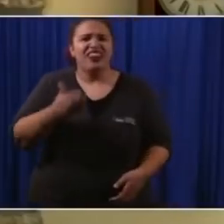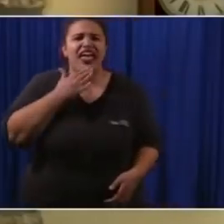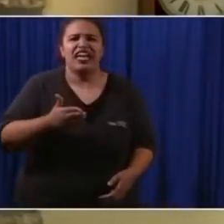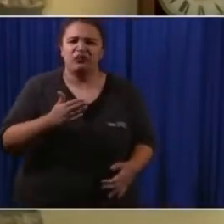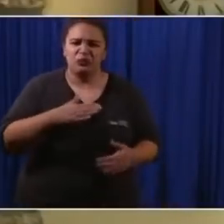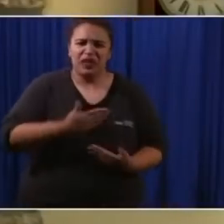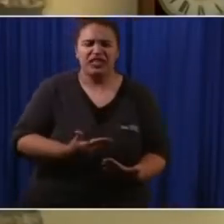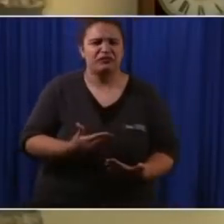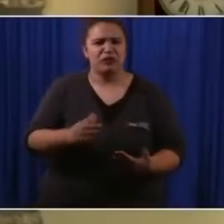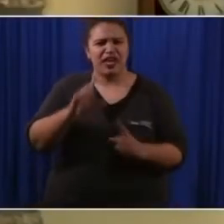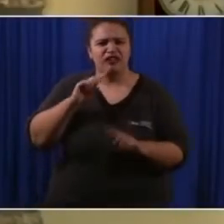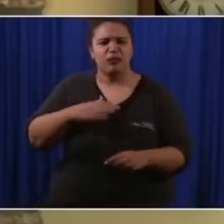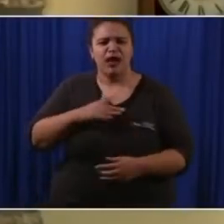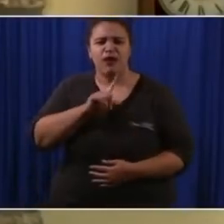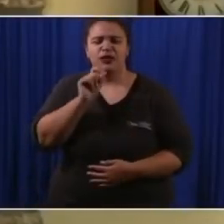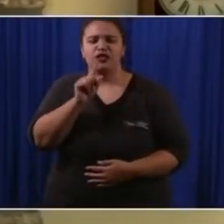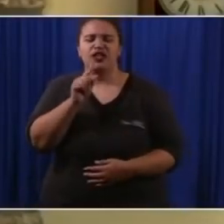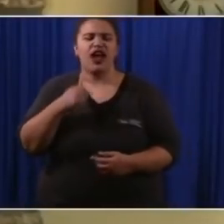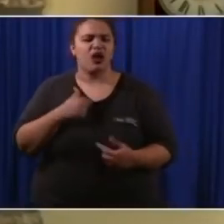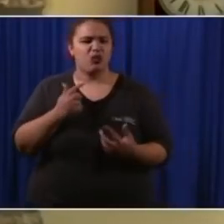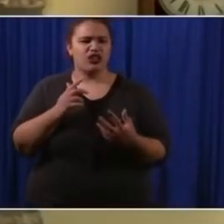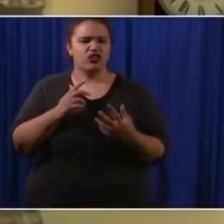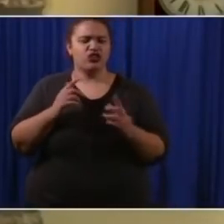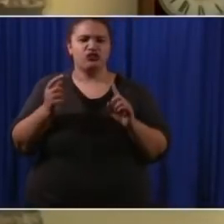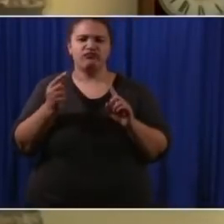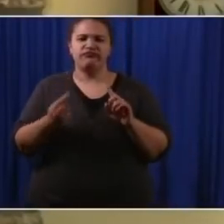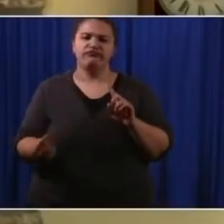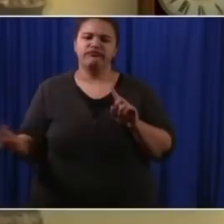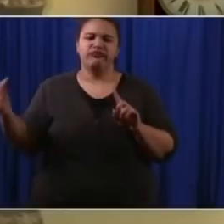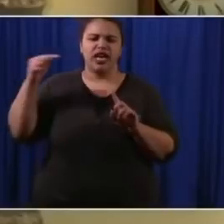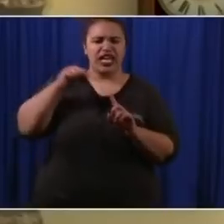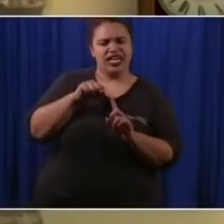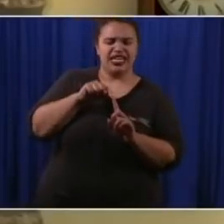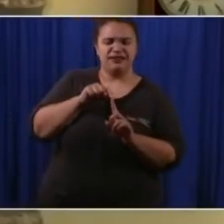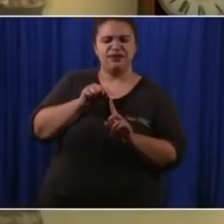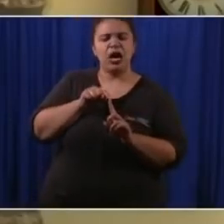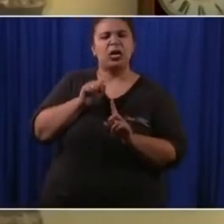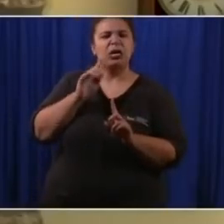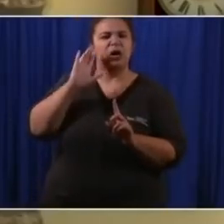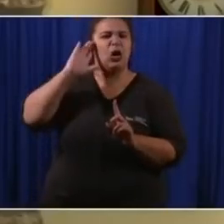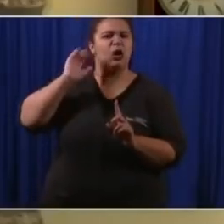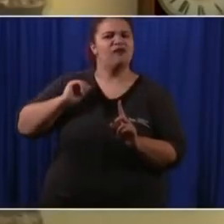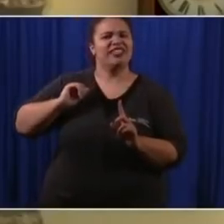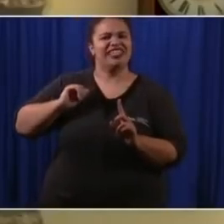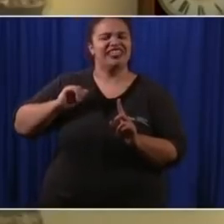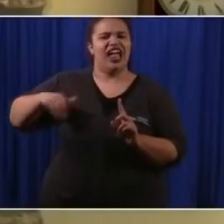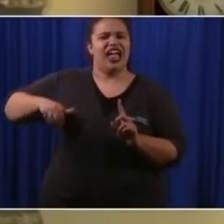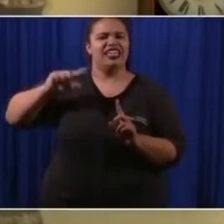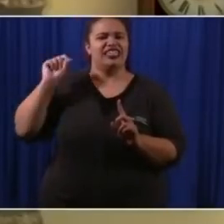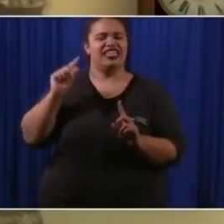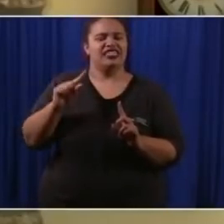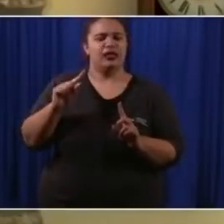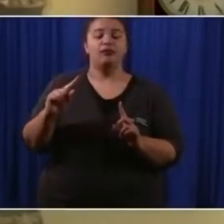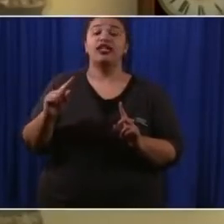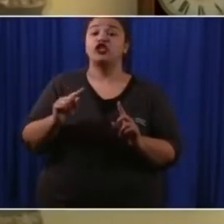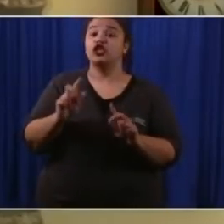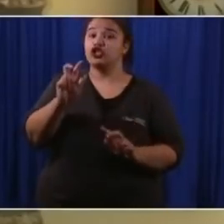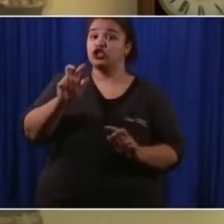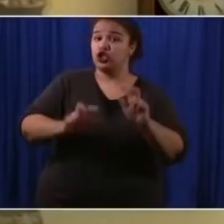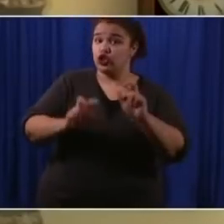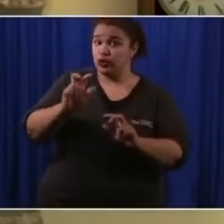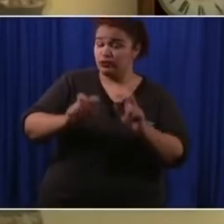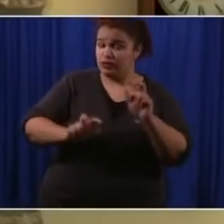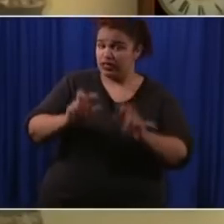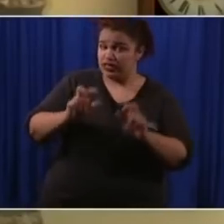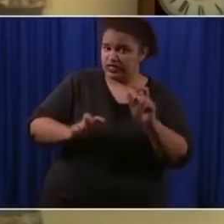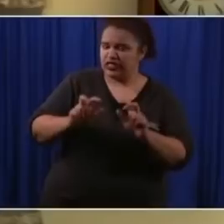back to the Creek Classic for a second. Hopefully this wasn't already asked, but historically in these types of tournaments, and you have Flying to the Hoop